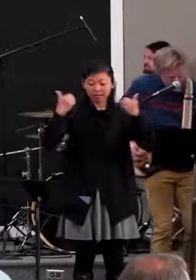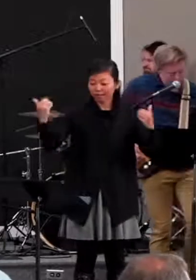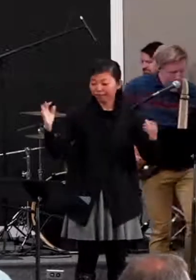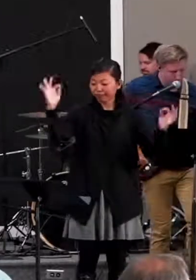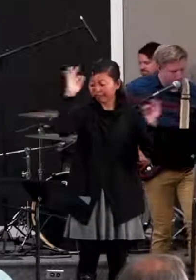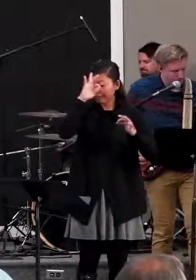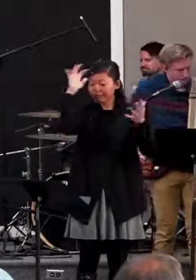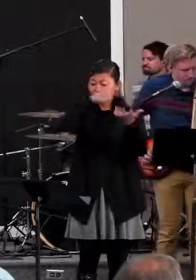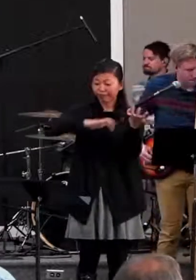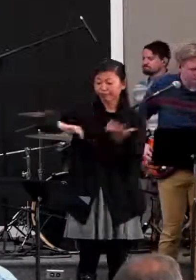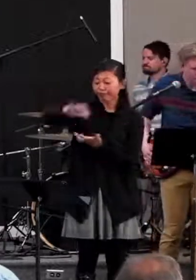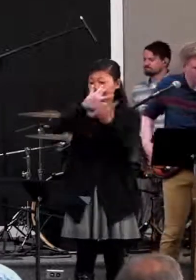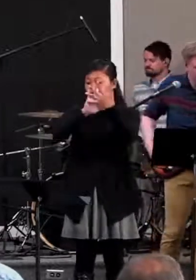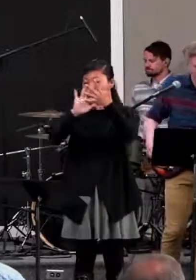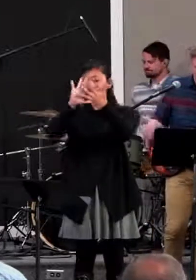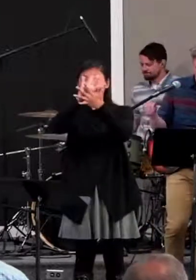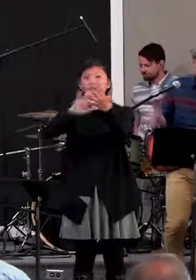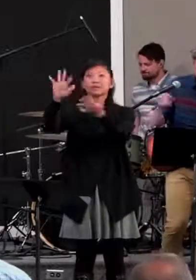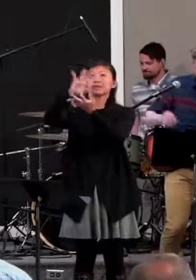you made me.